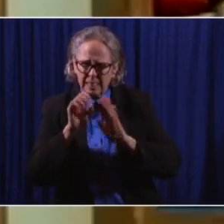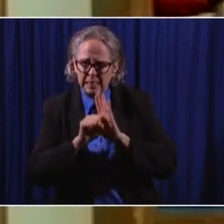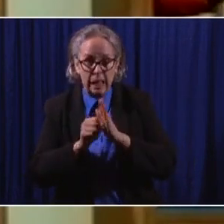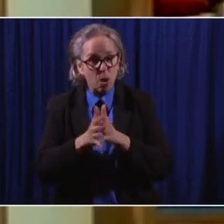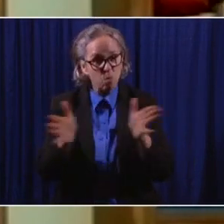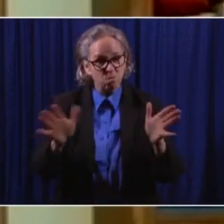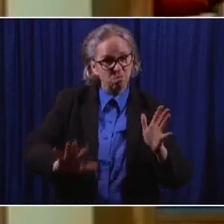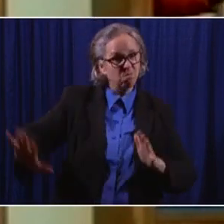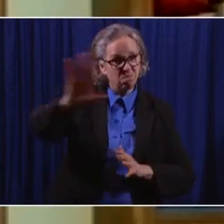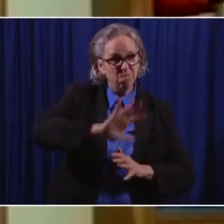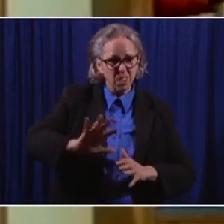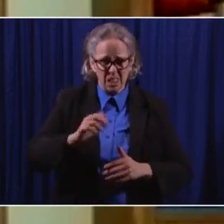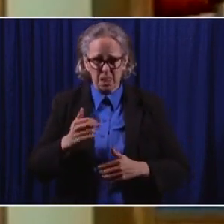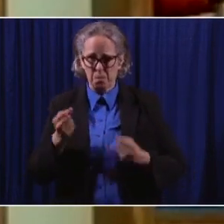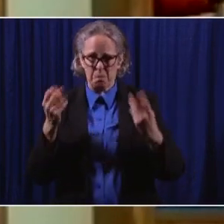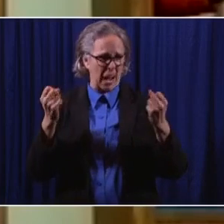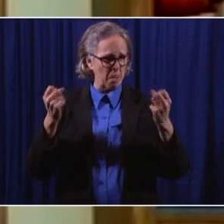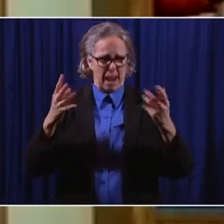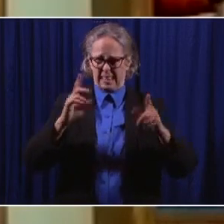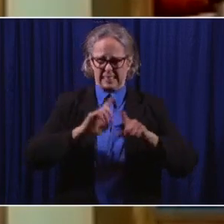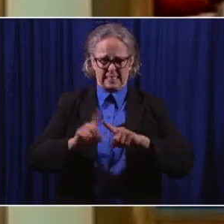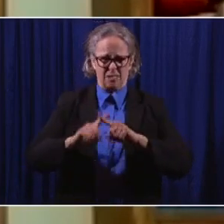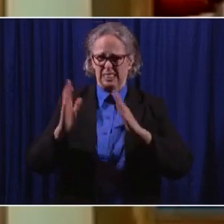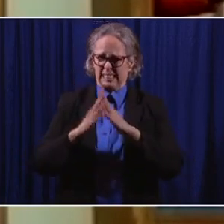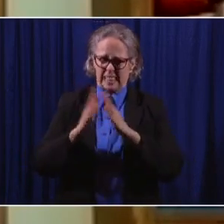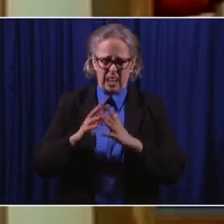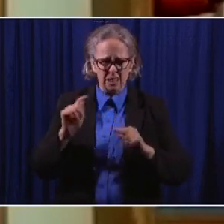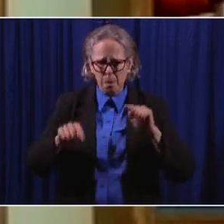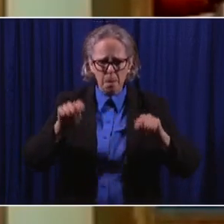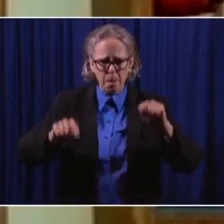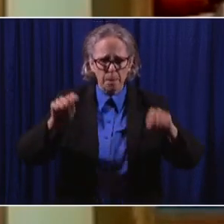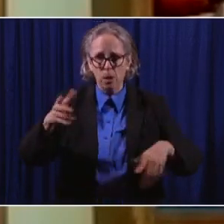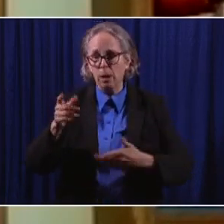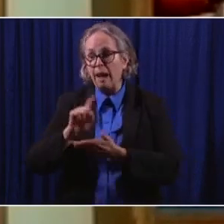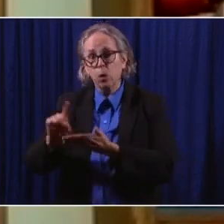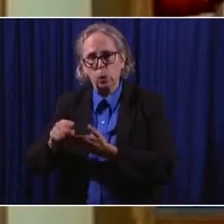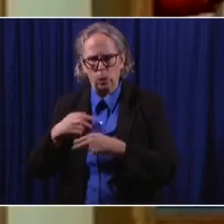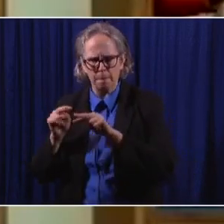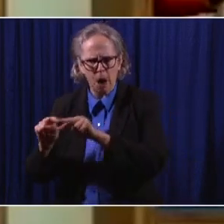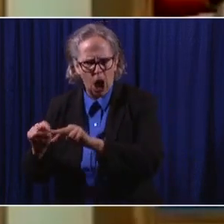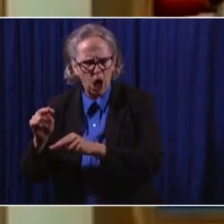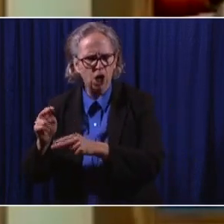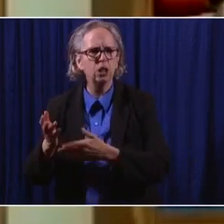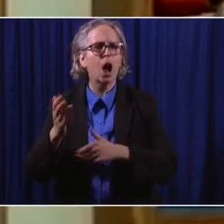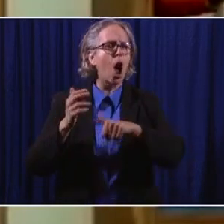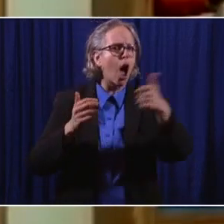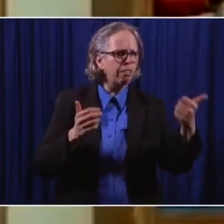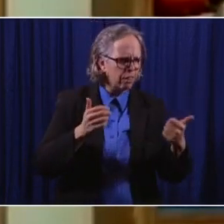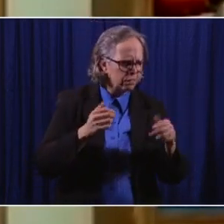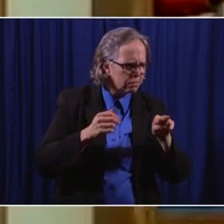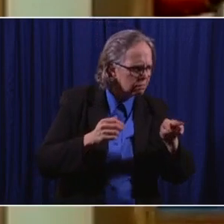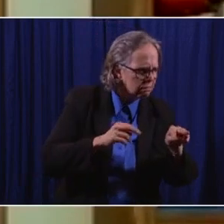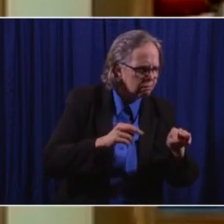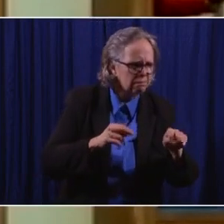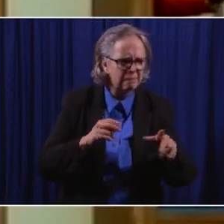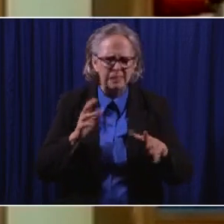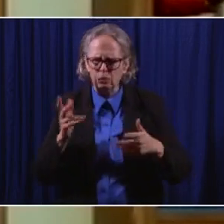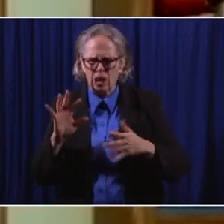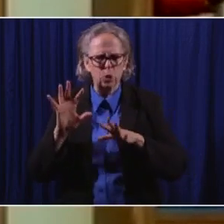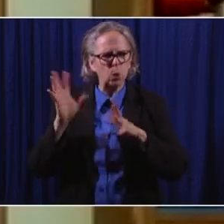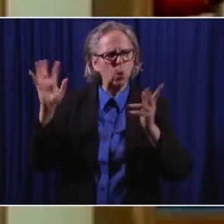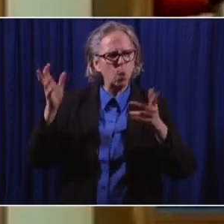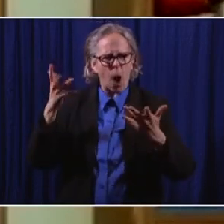number of sites biweekly now. We'll be moving to monitoring all of our sites biweekly so that we are able to provide that 3 to